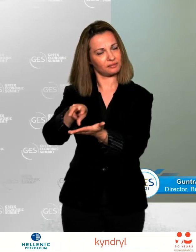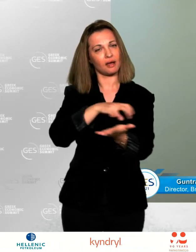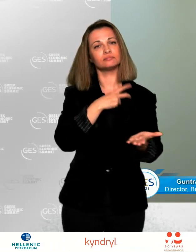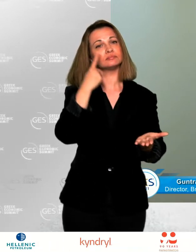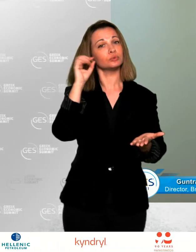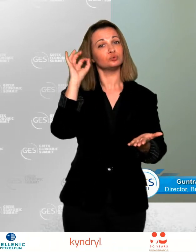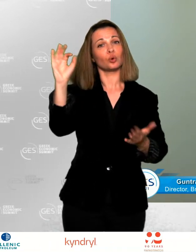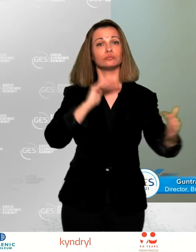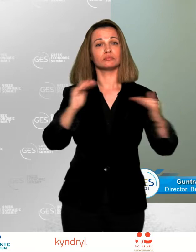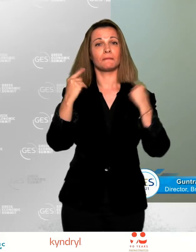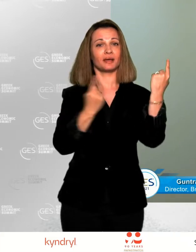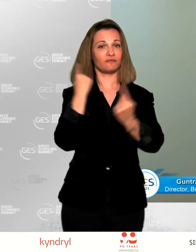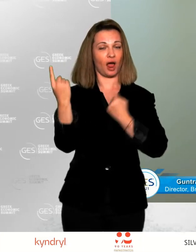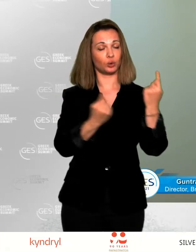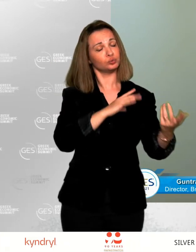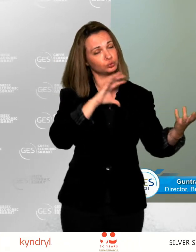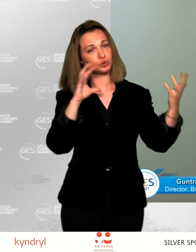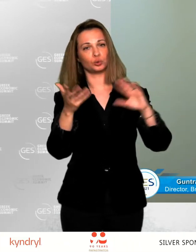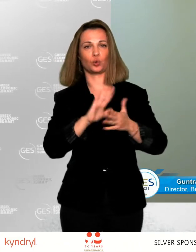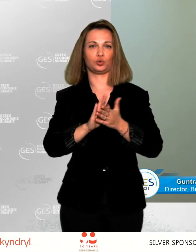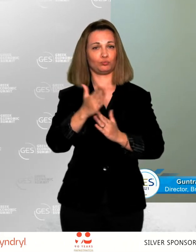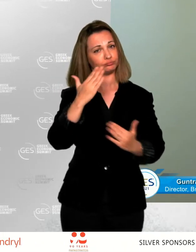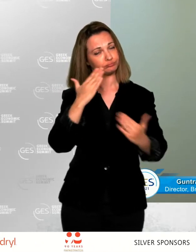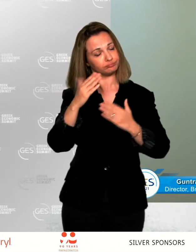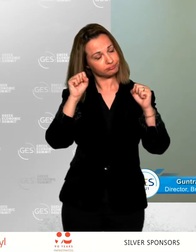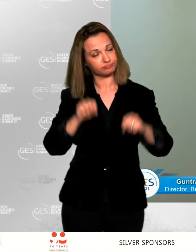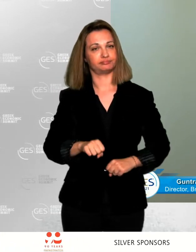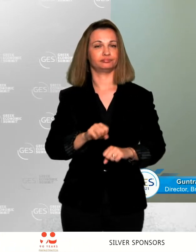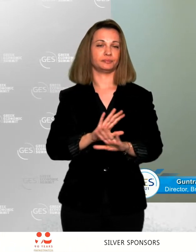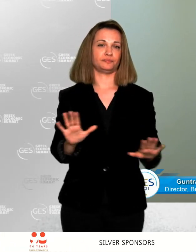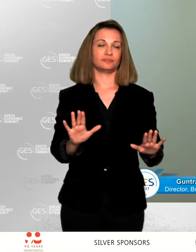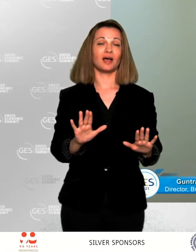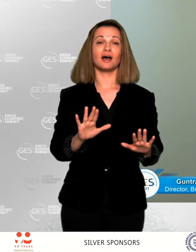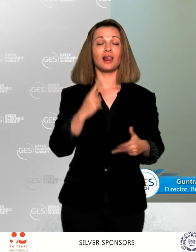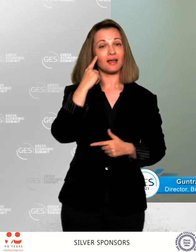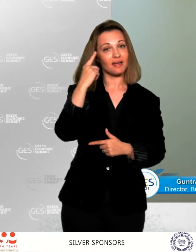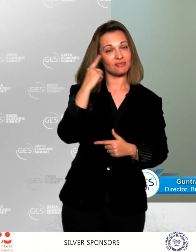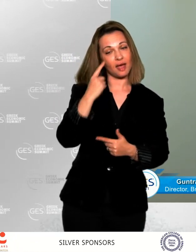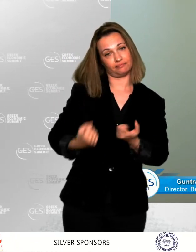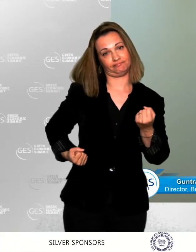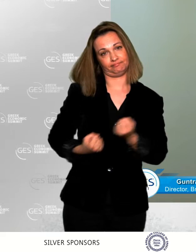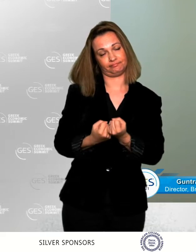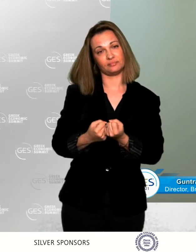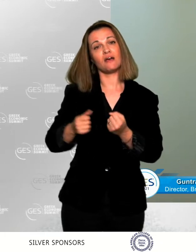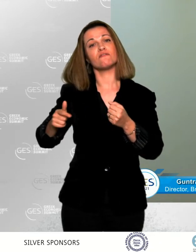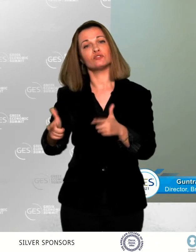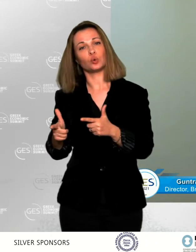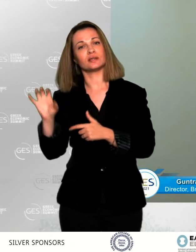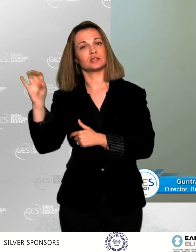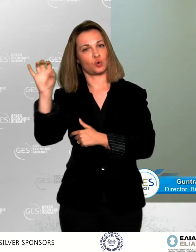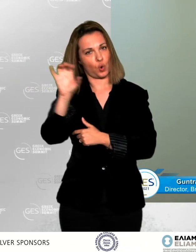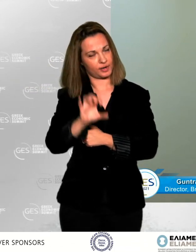to support the poorest countries in the world with climate mitigation and adaptation is, I